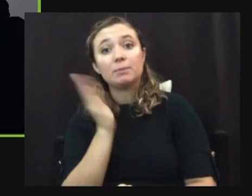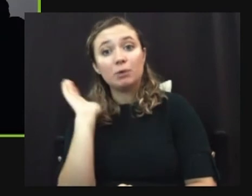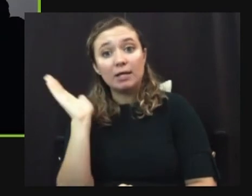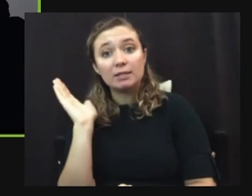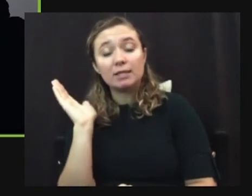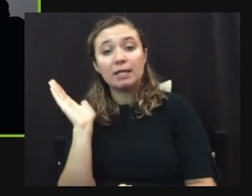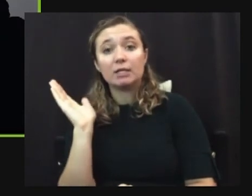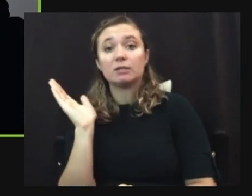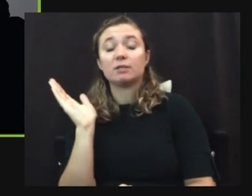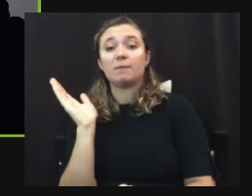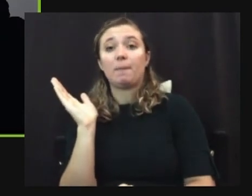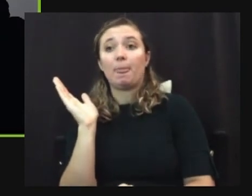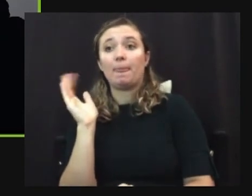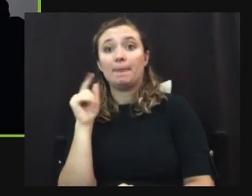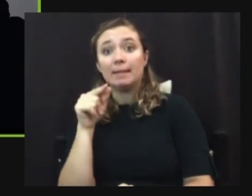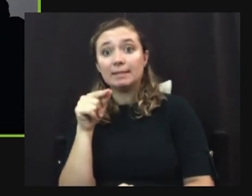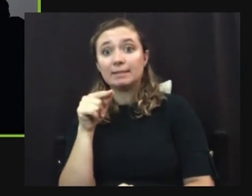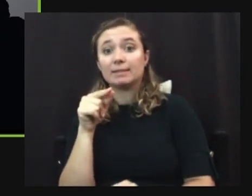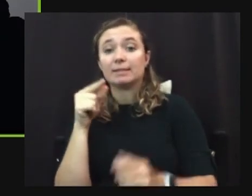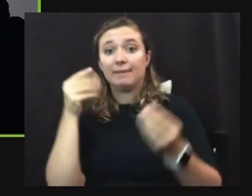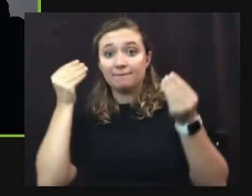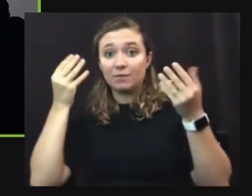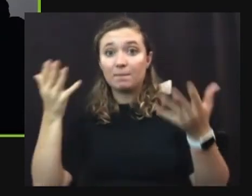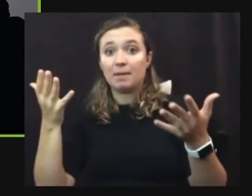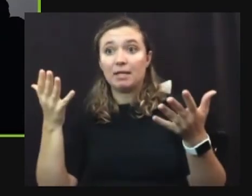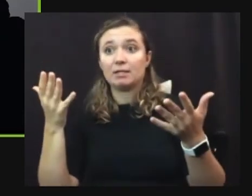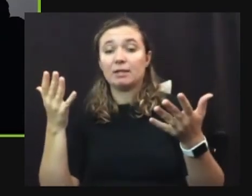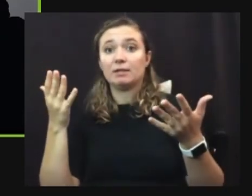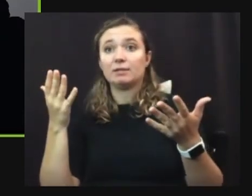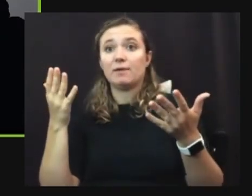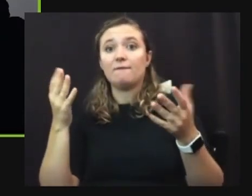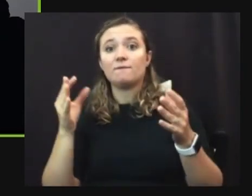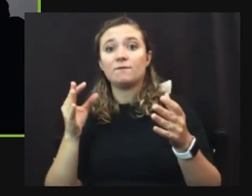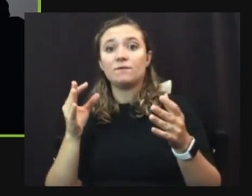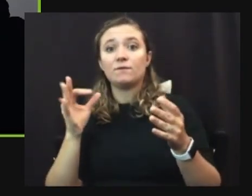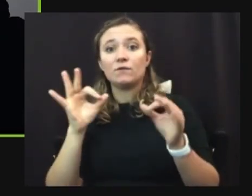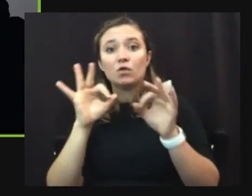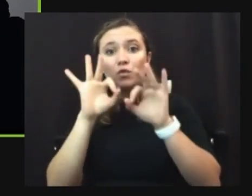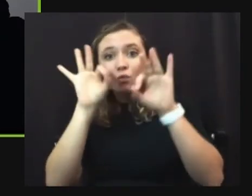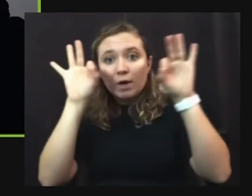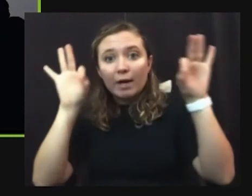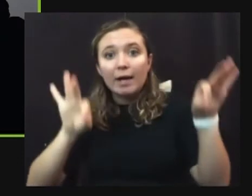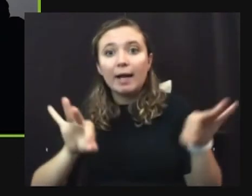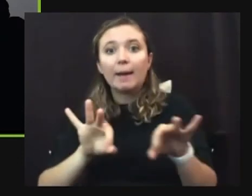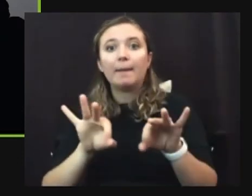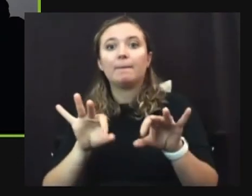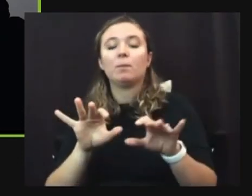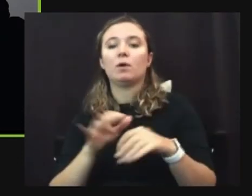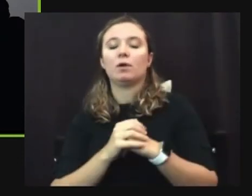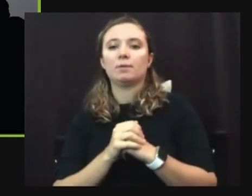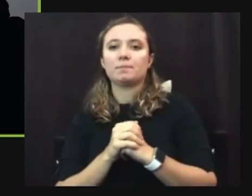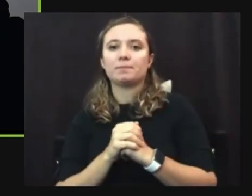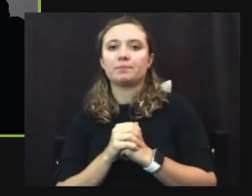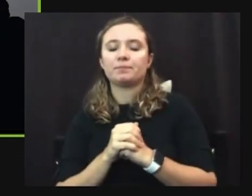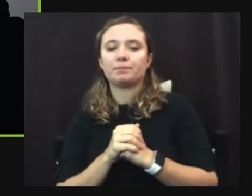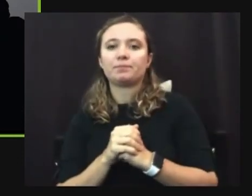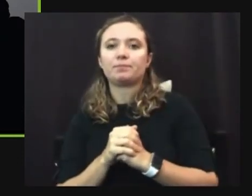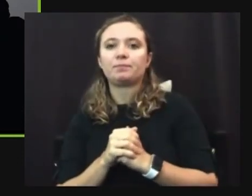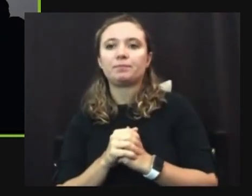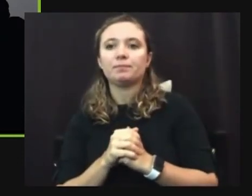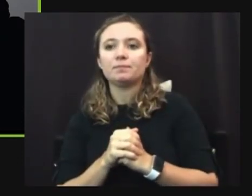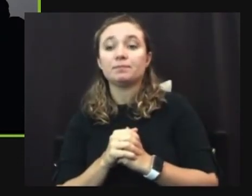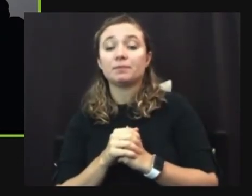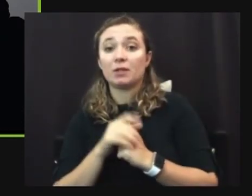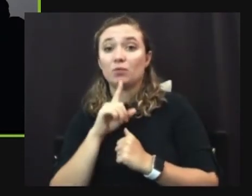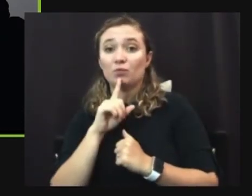presentation, this information, this framework can